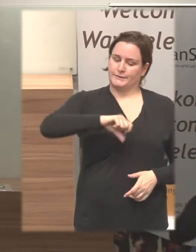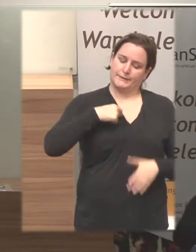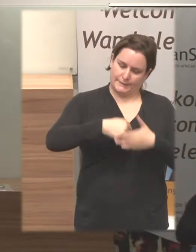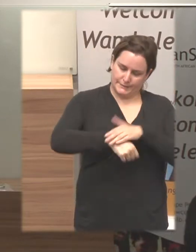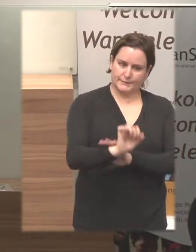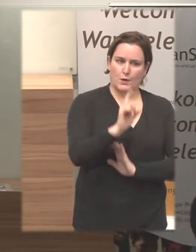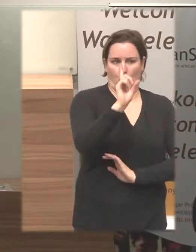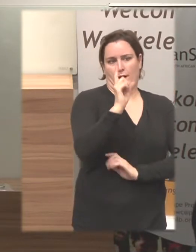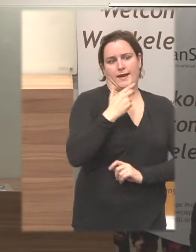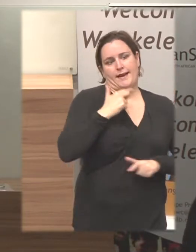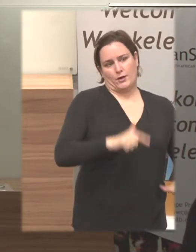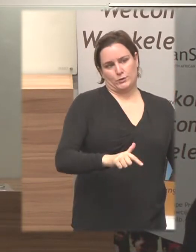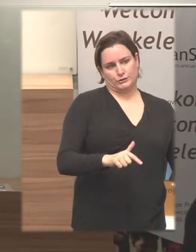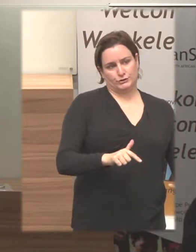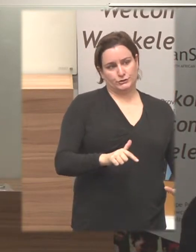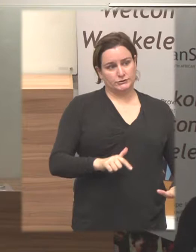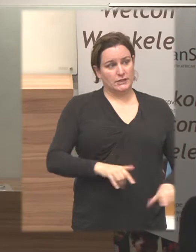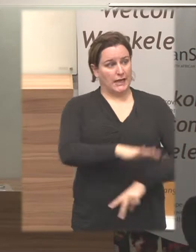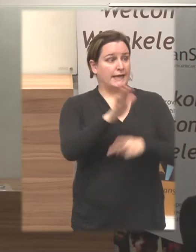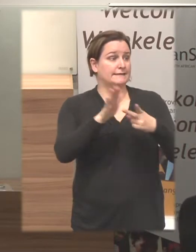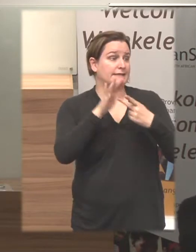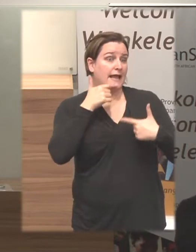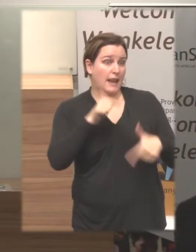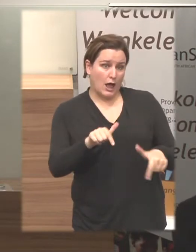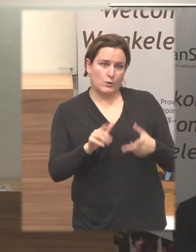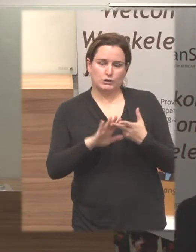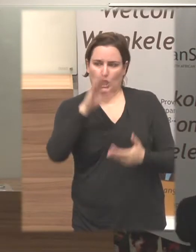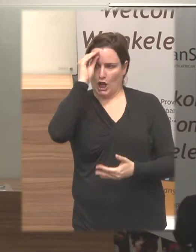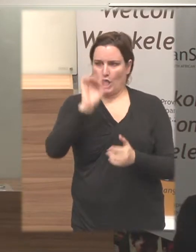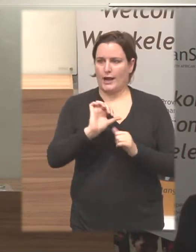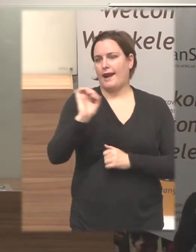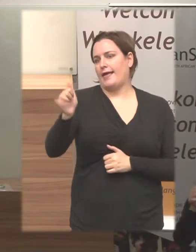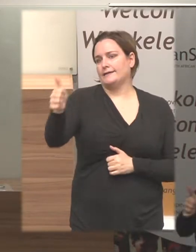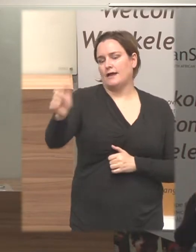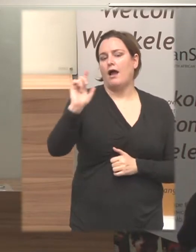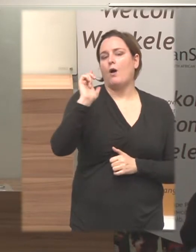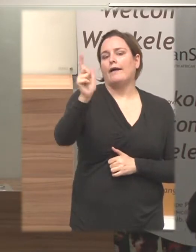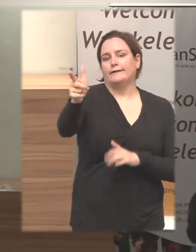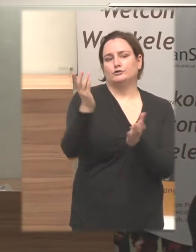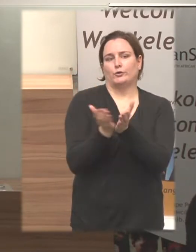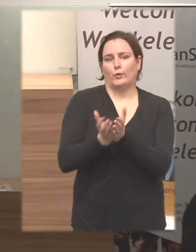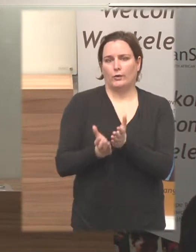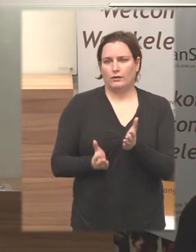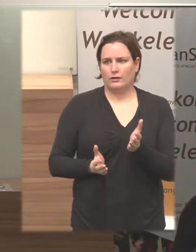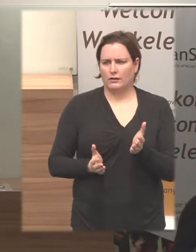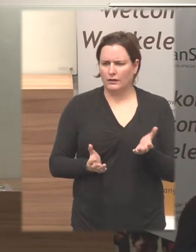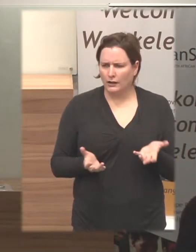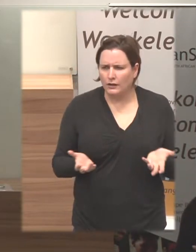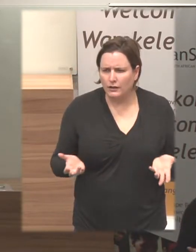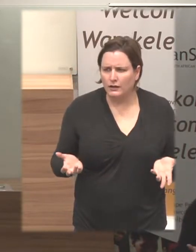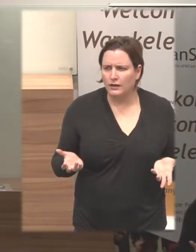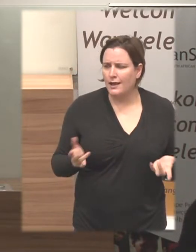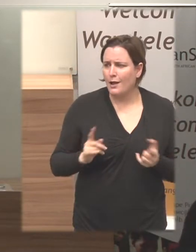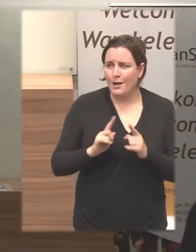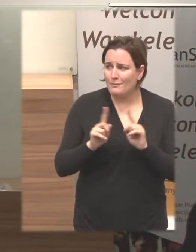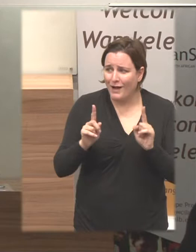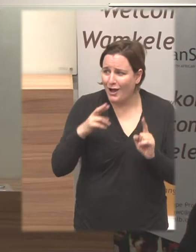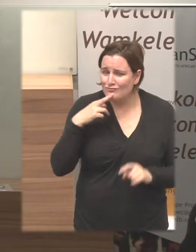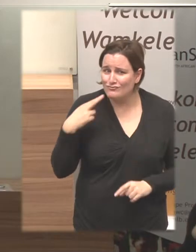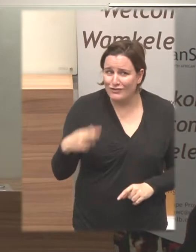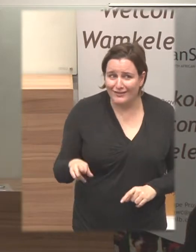only learns an additional language once they get into a formal schooling learning environment, where we know, in fact,